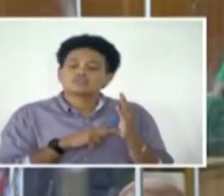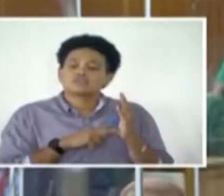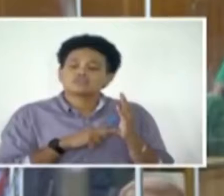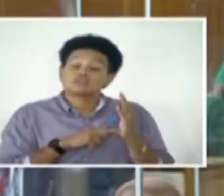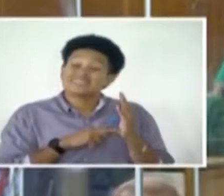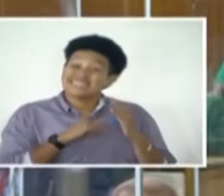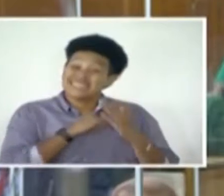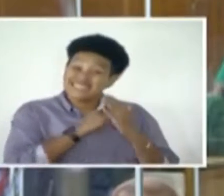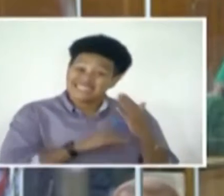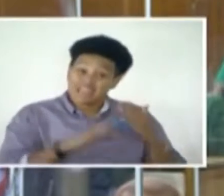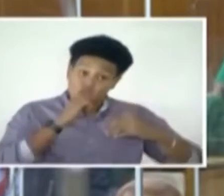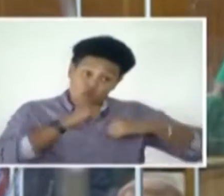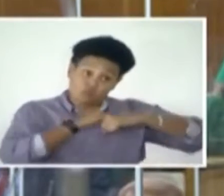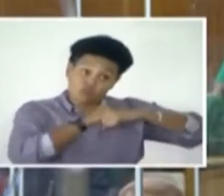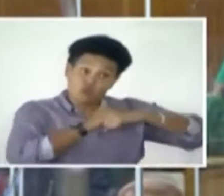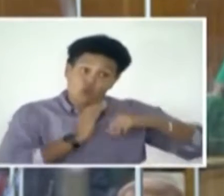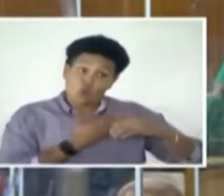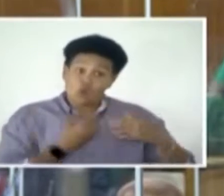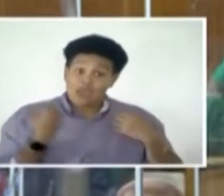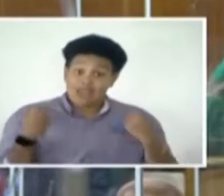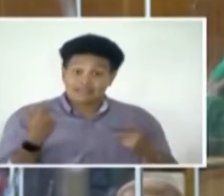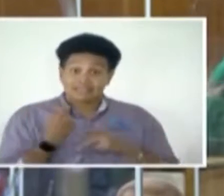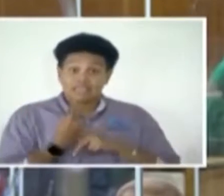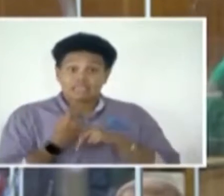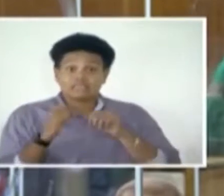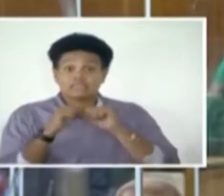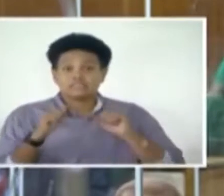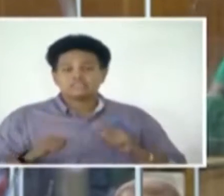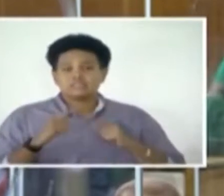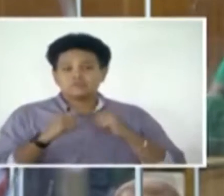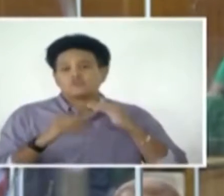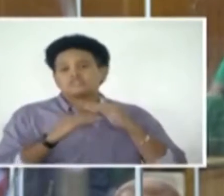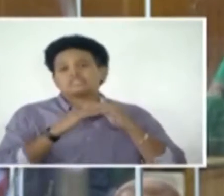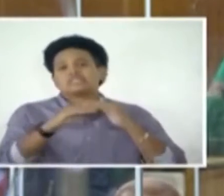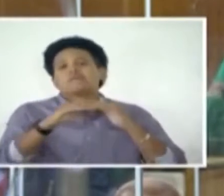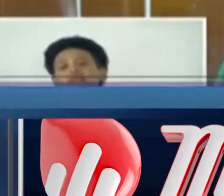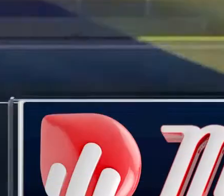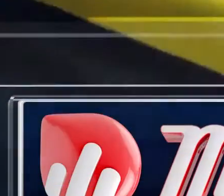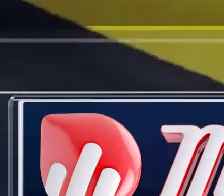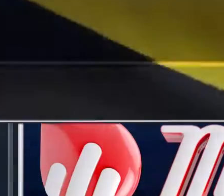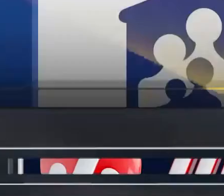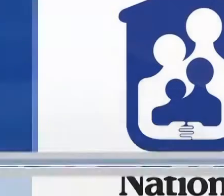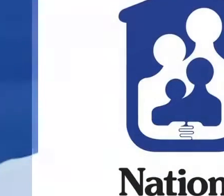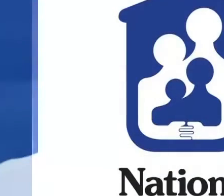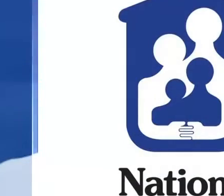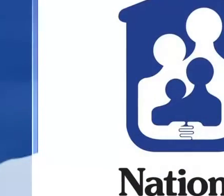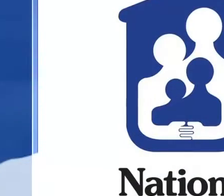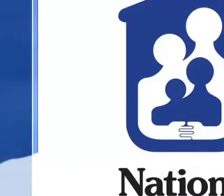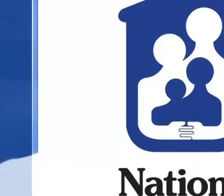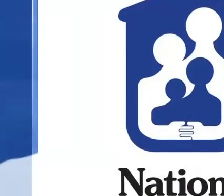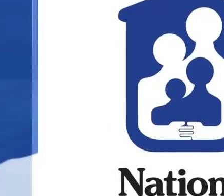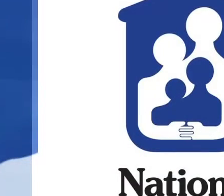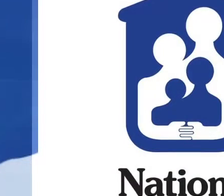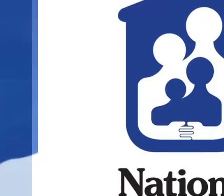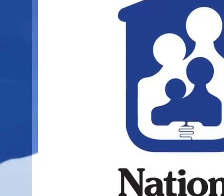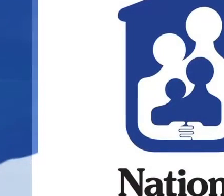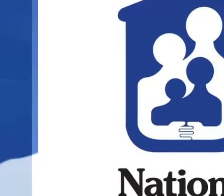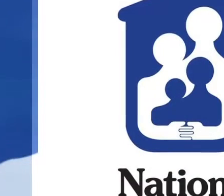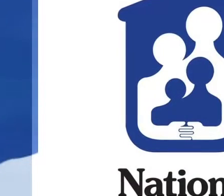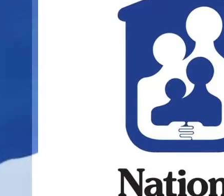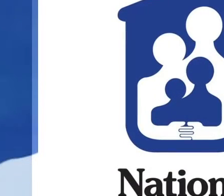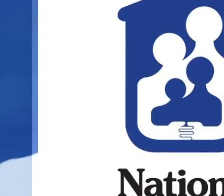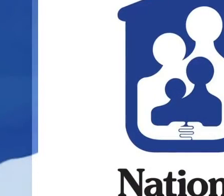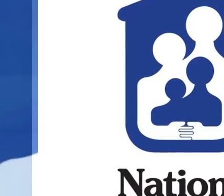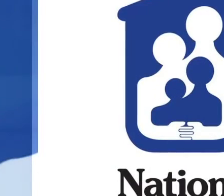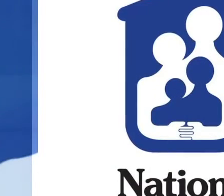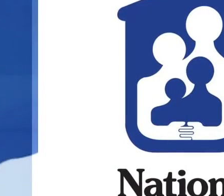to protect our health care system and save lives in the short term. And the NHG is to